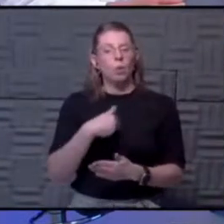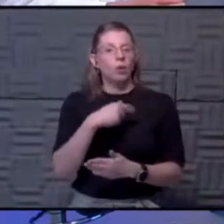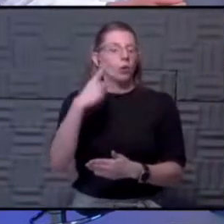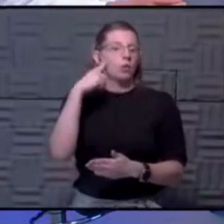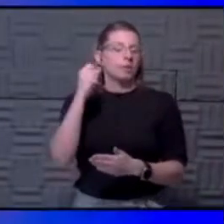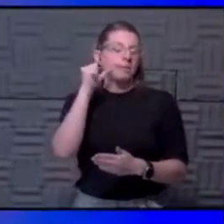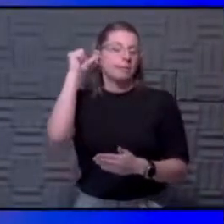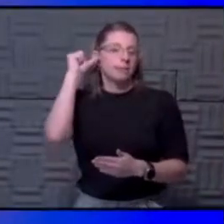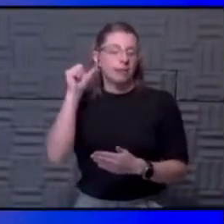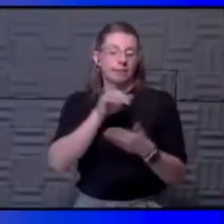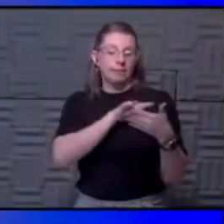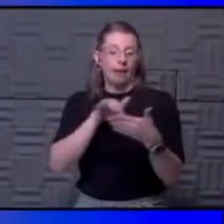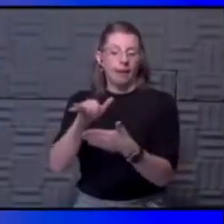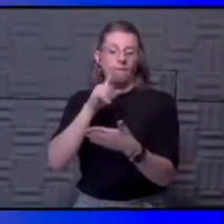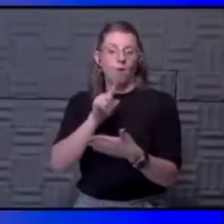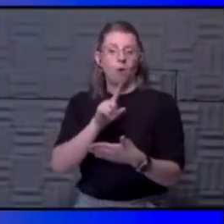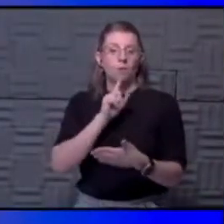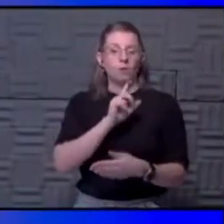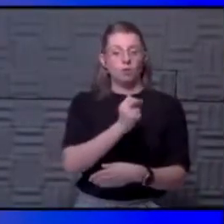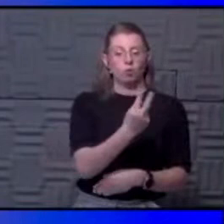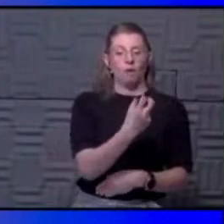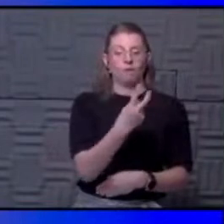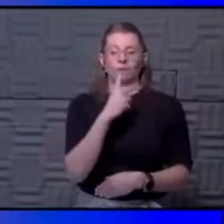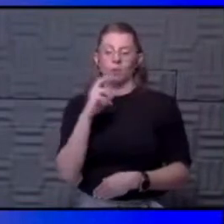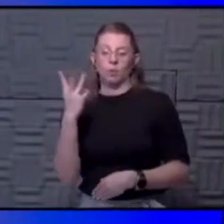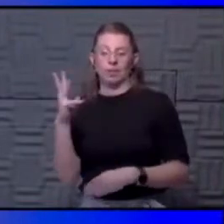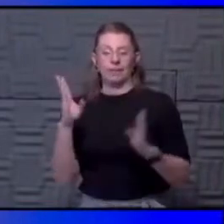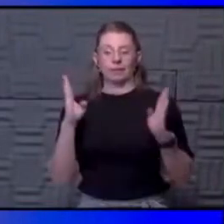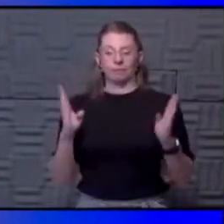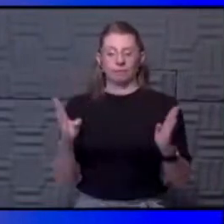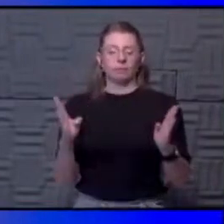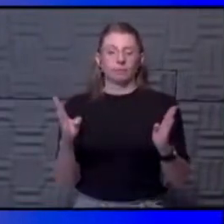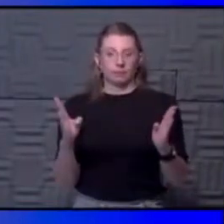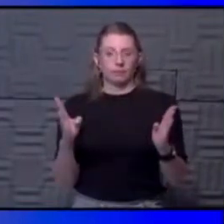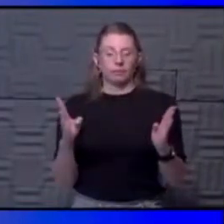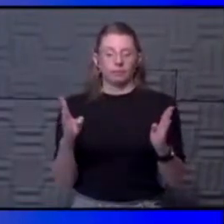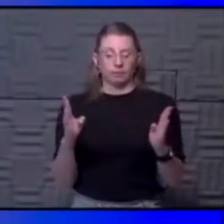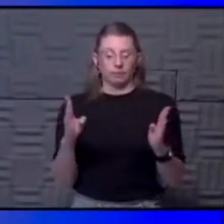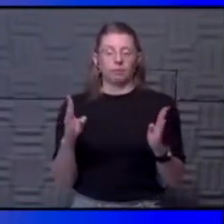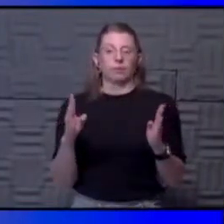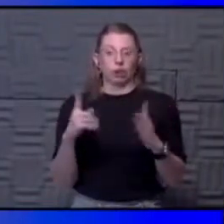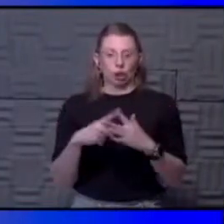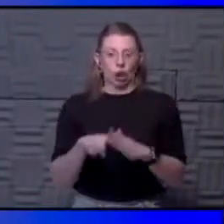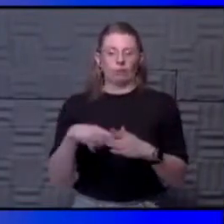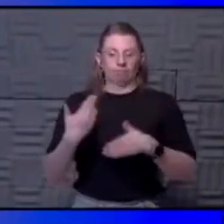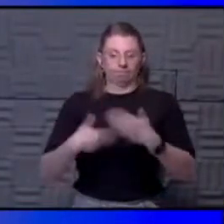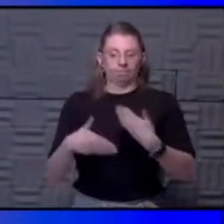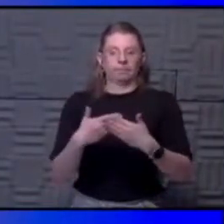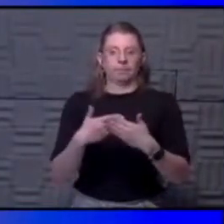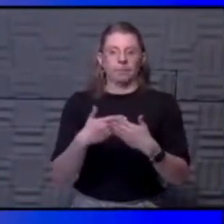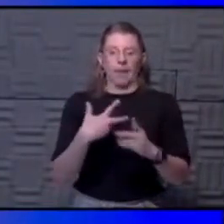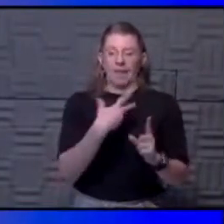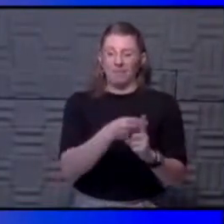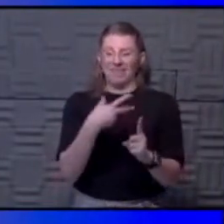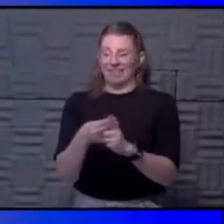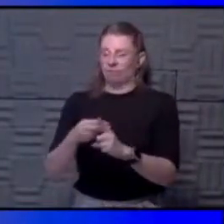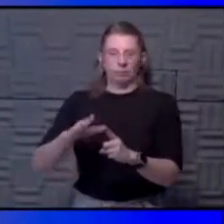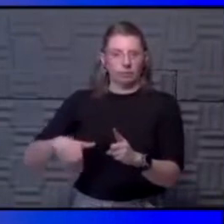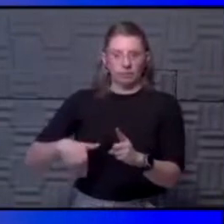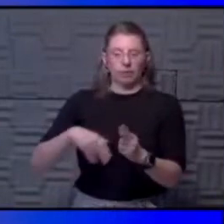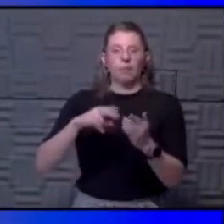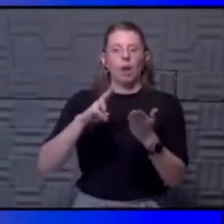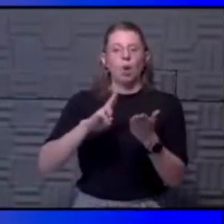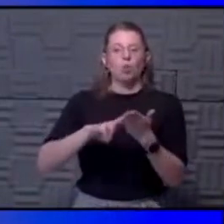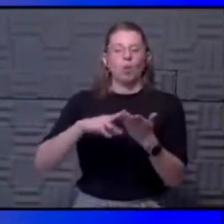was that the studies for 12 to 16-year-olds are ramping up. They're not yet administering, but they are enrolling